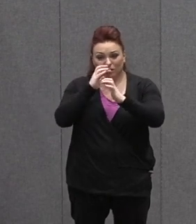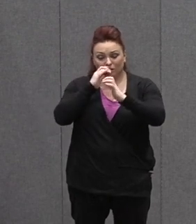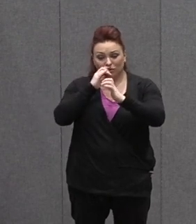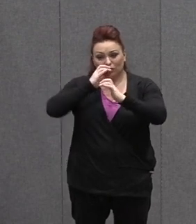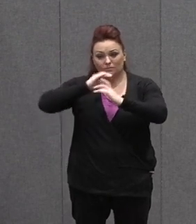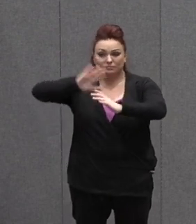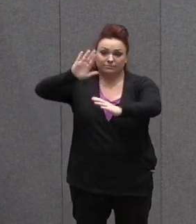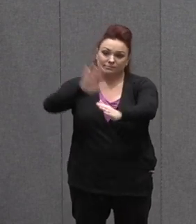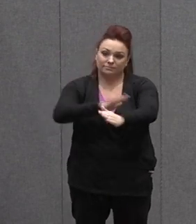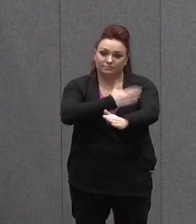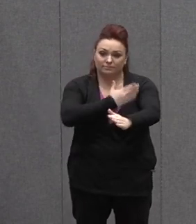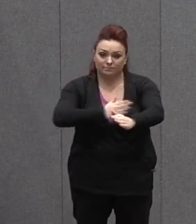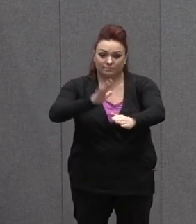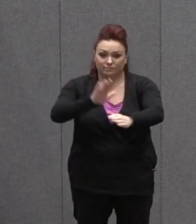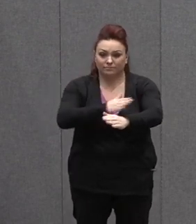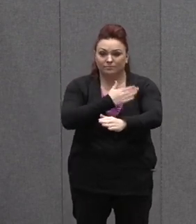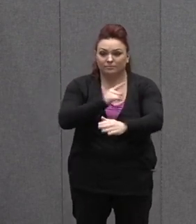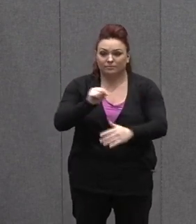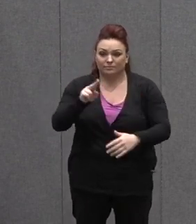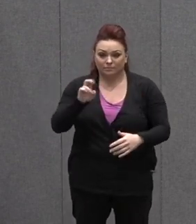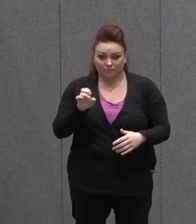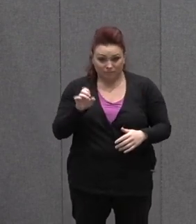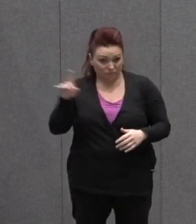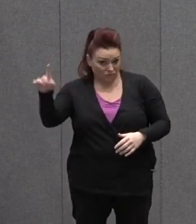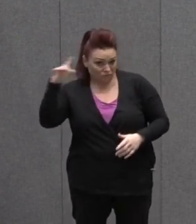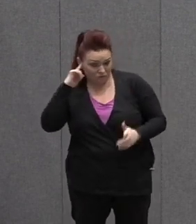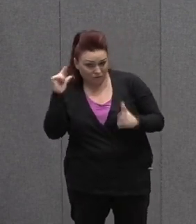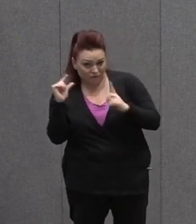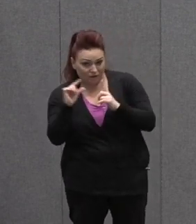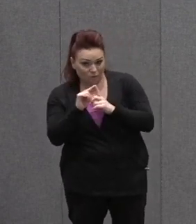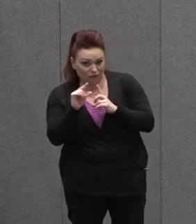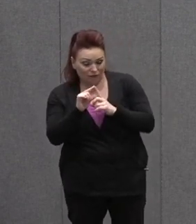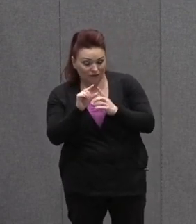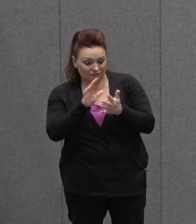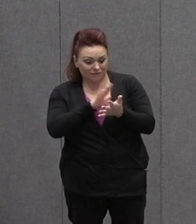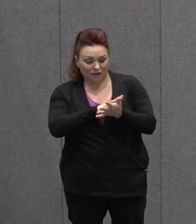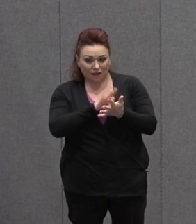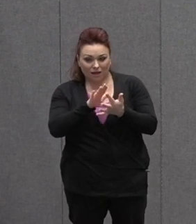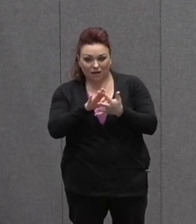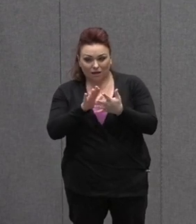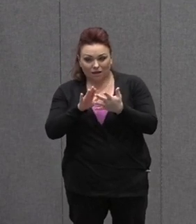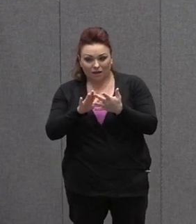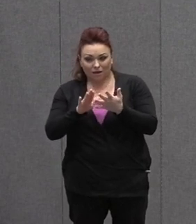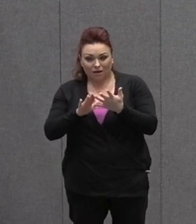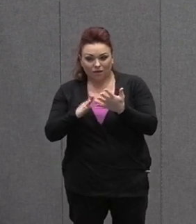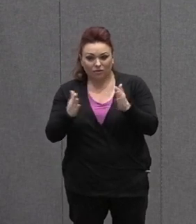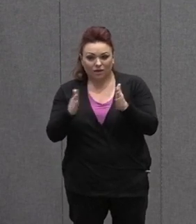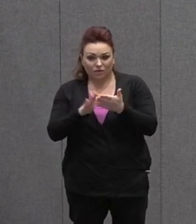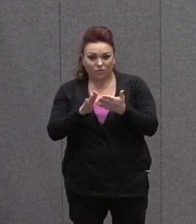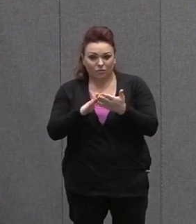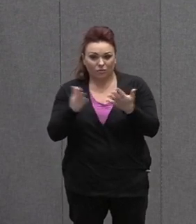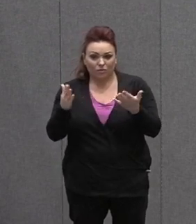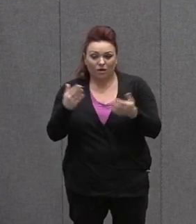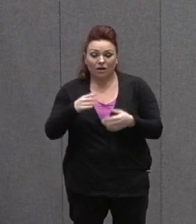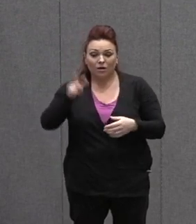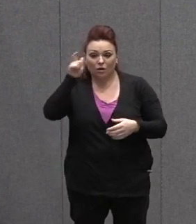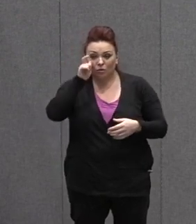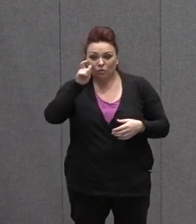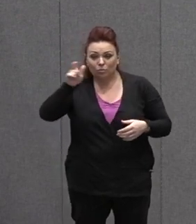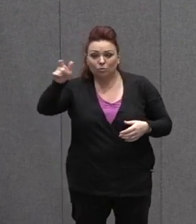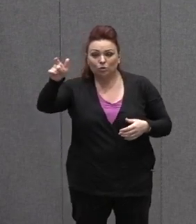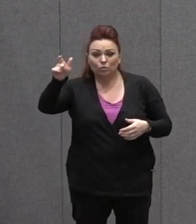out a tune. Did you hear the words that rhymed in that part? Moon